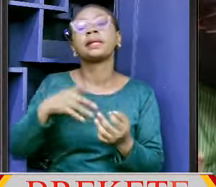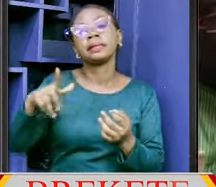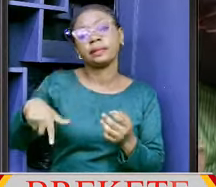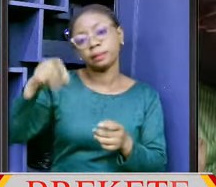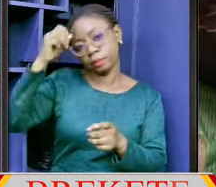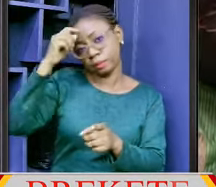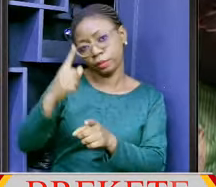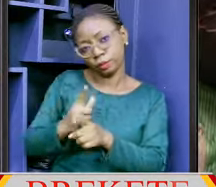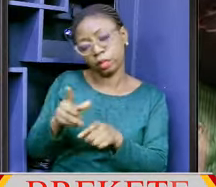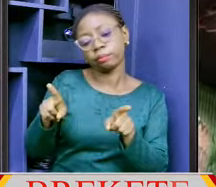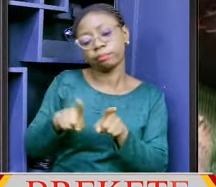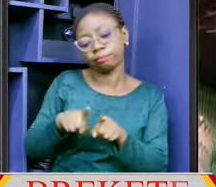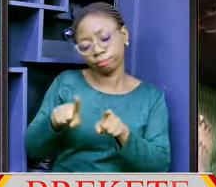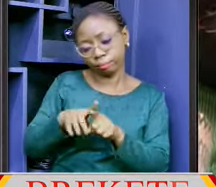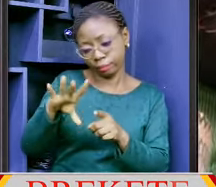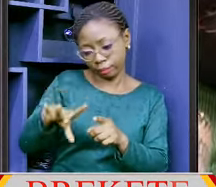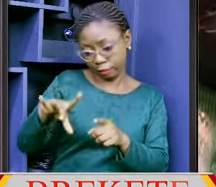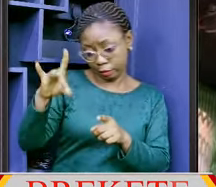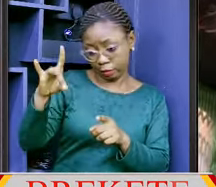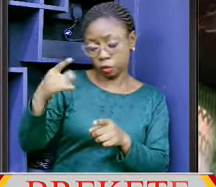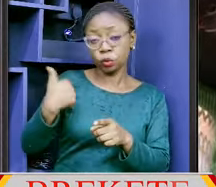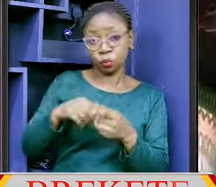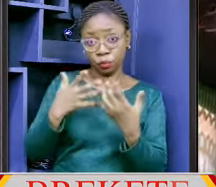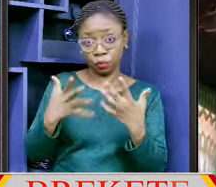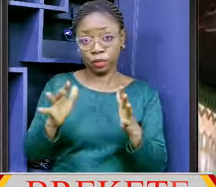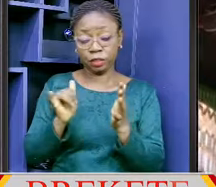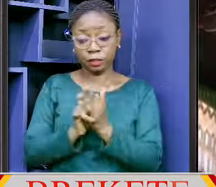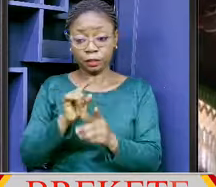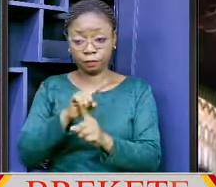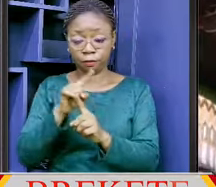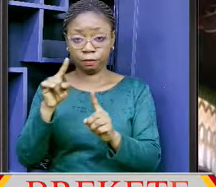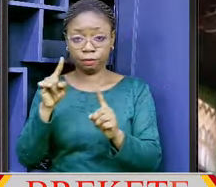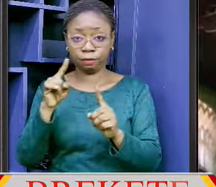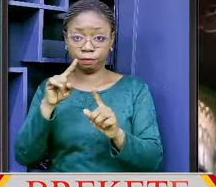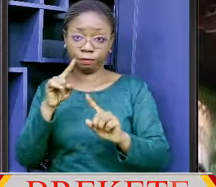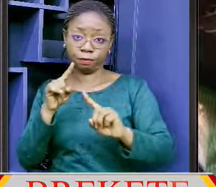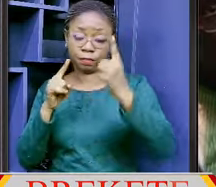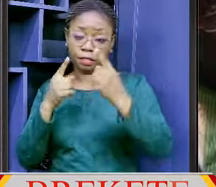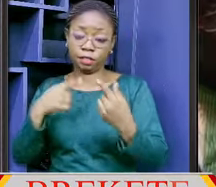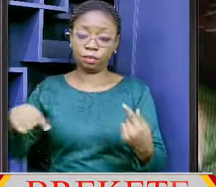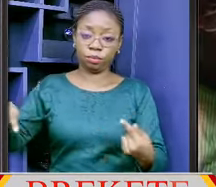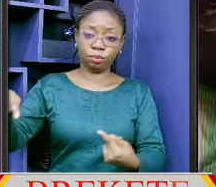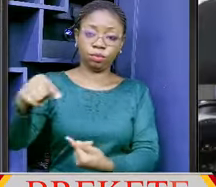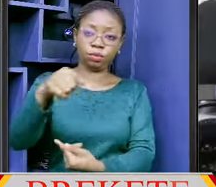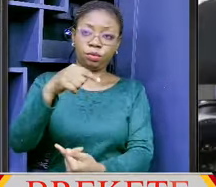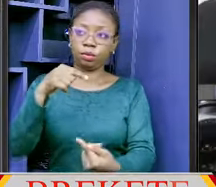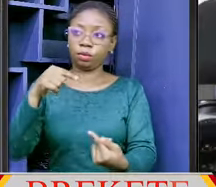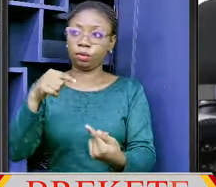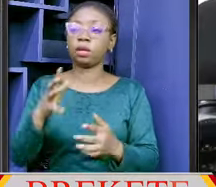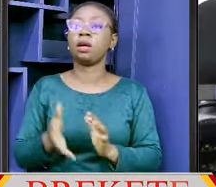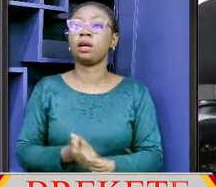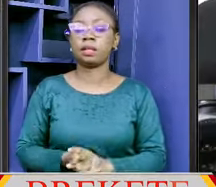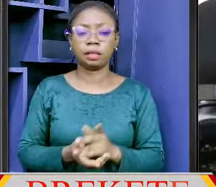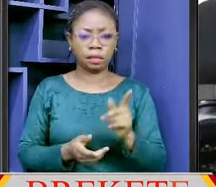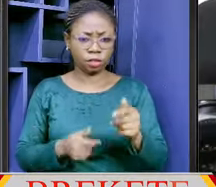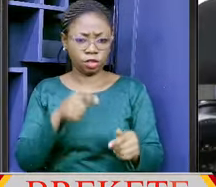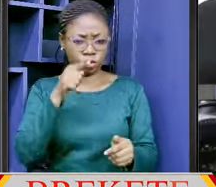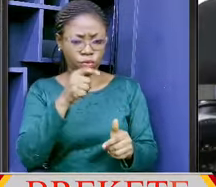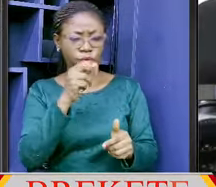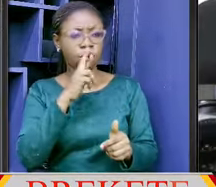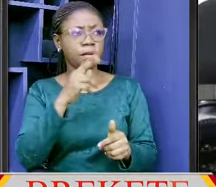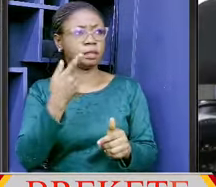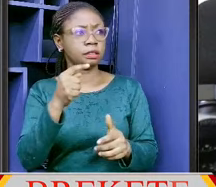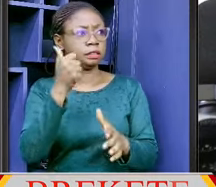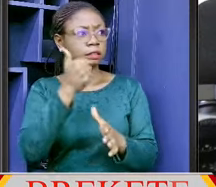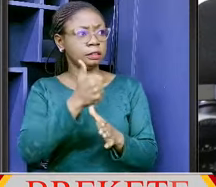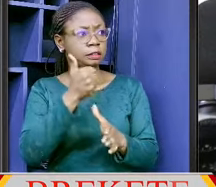brother also pick. We finished that first round. They told him, now you are the seniors, start to pick.